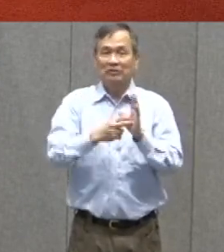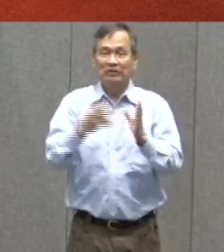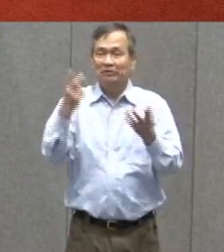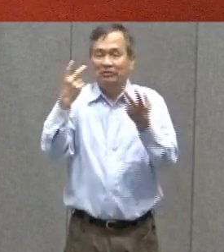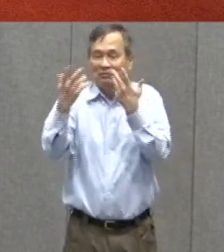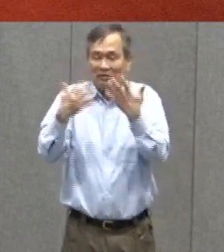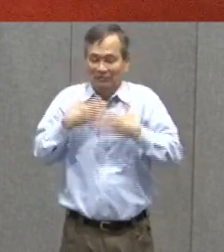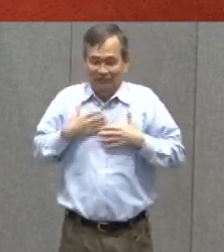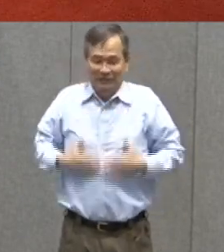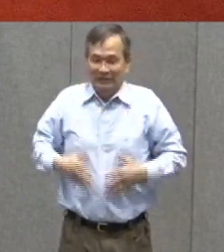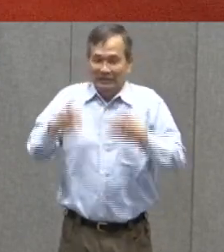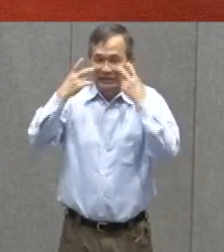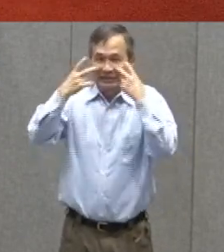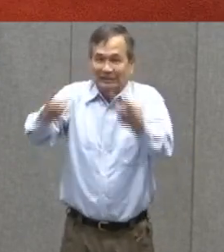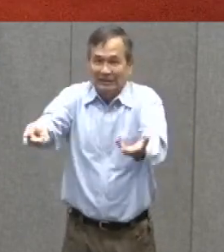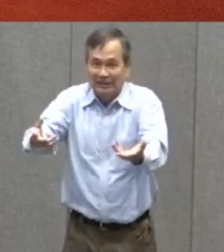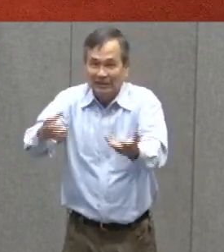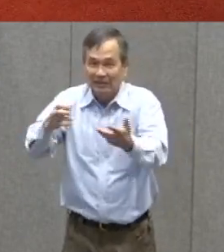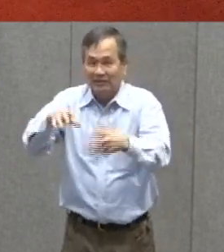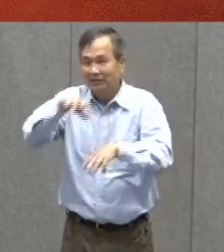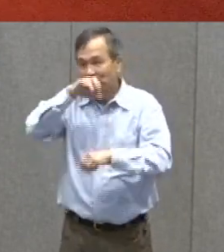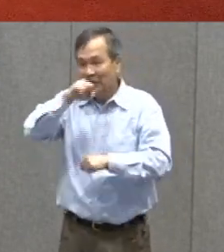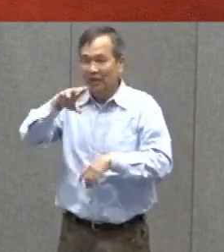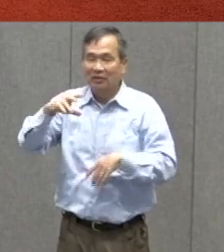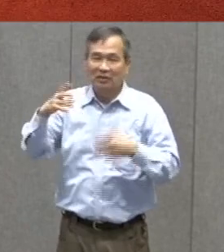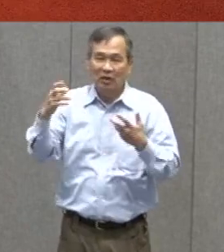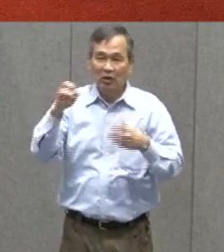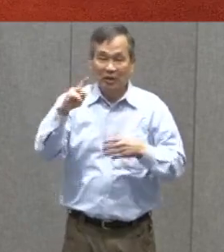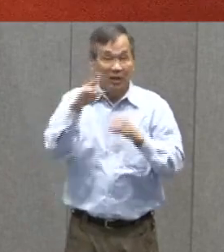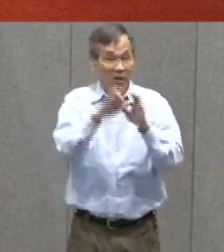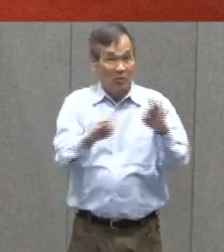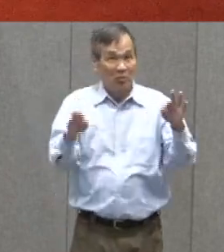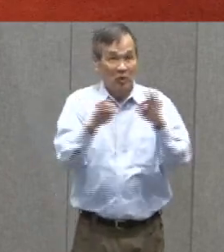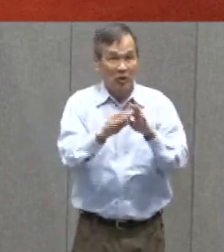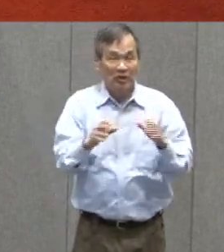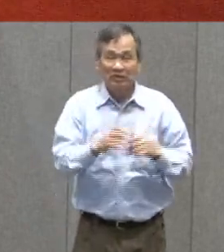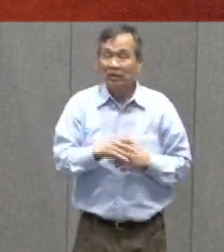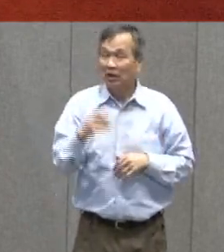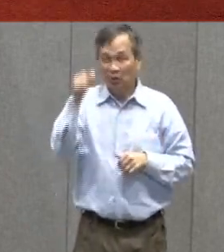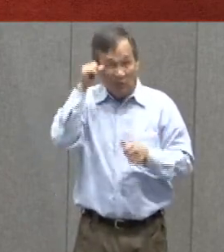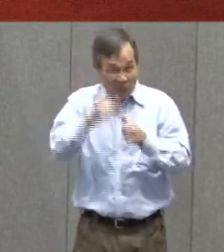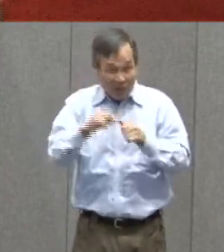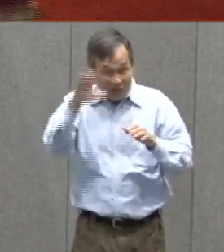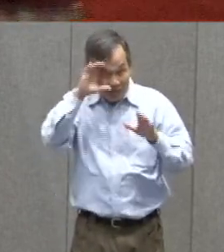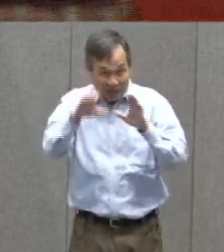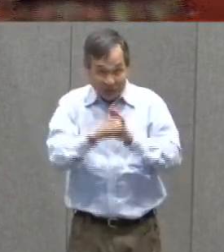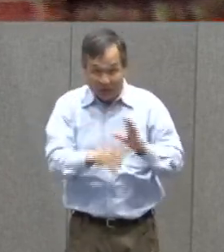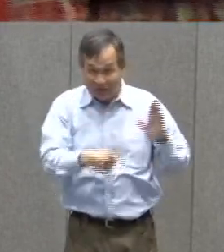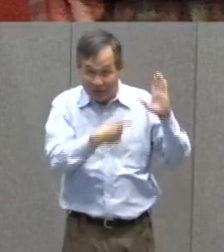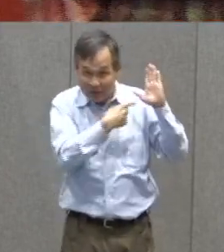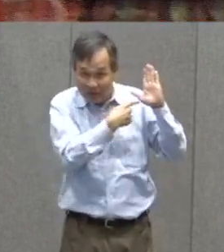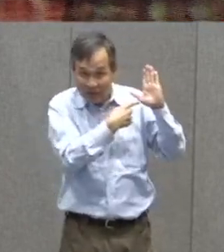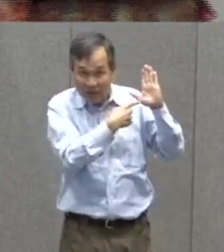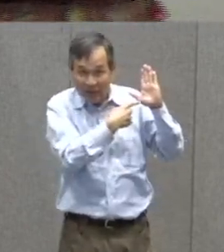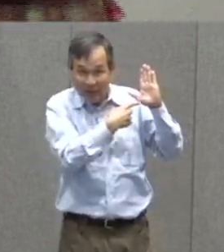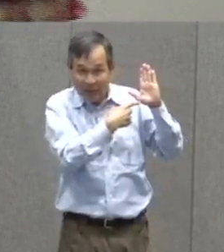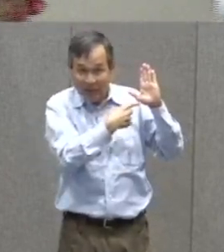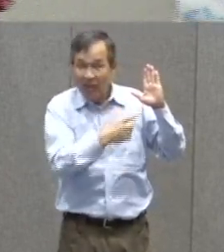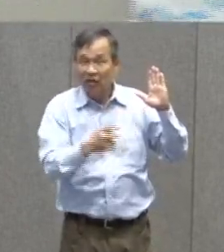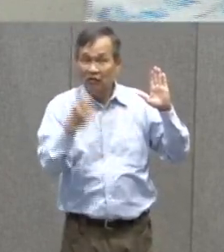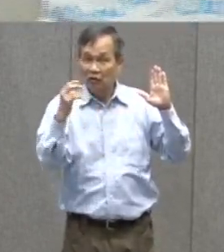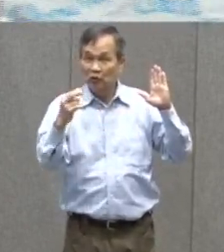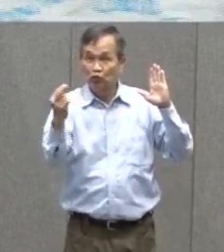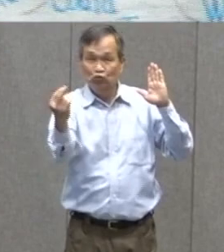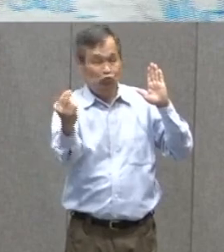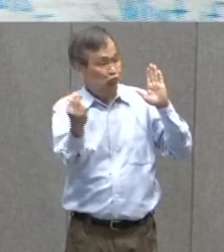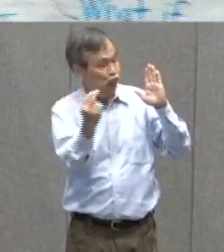very important. So if I walk towards the photograph here, our neighborhood